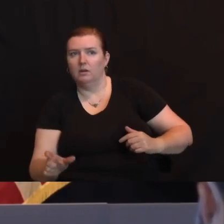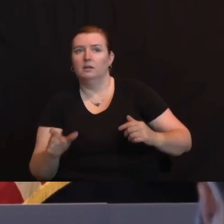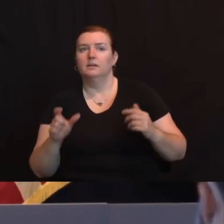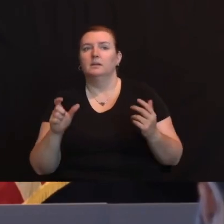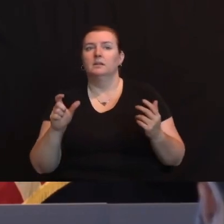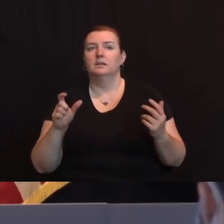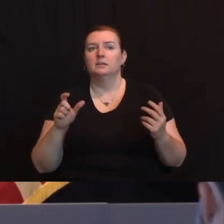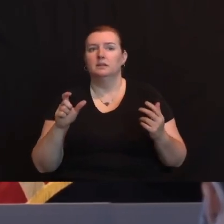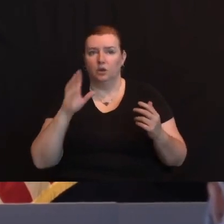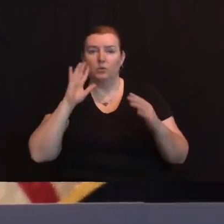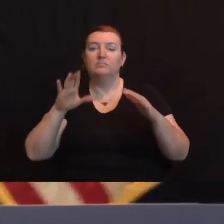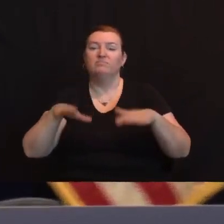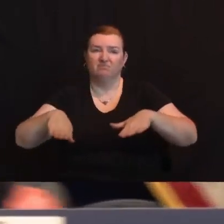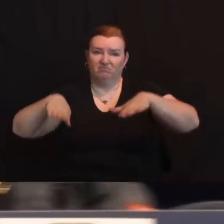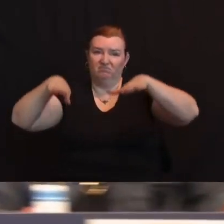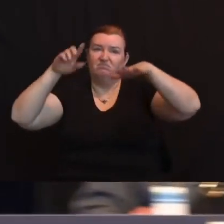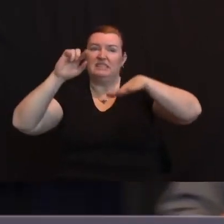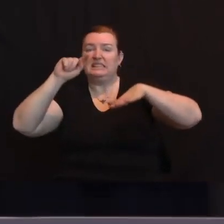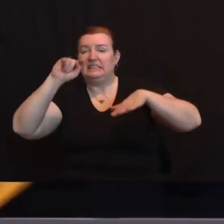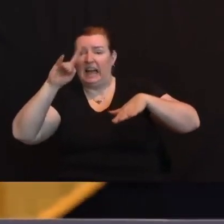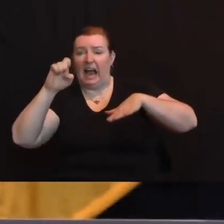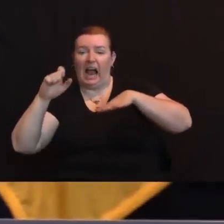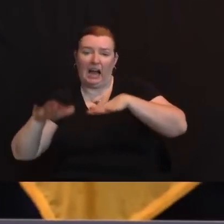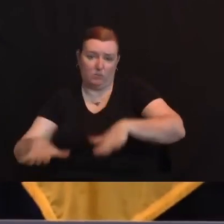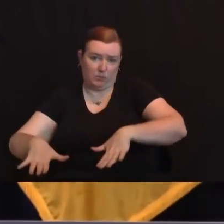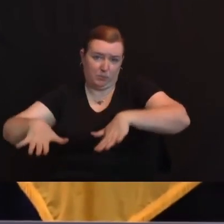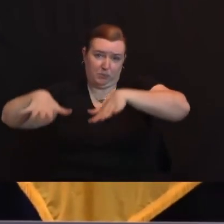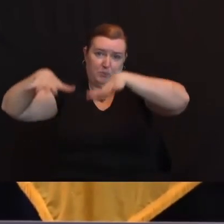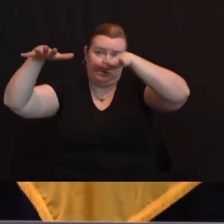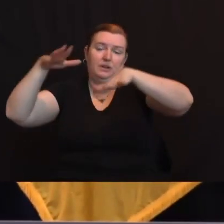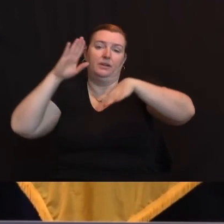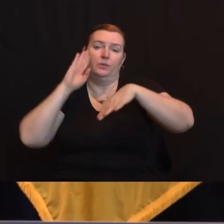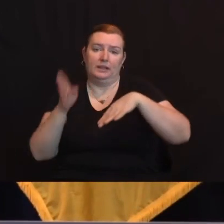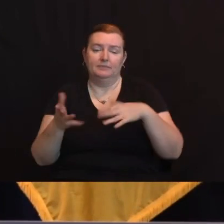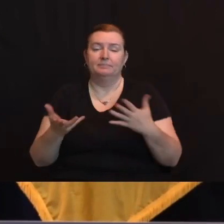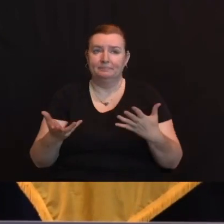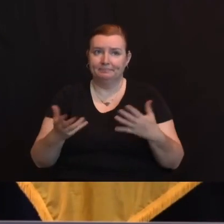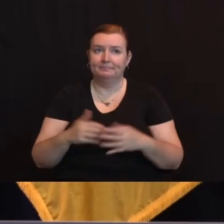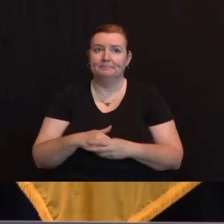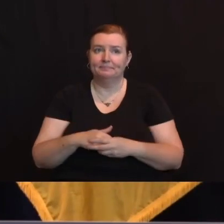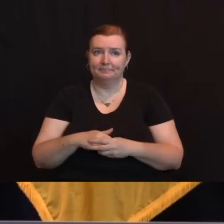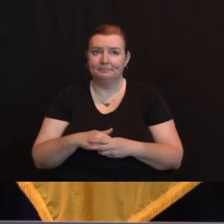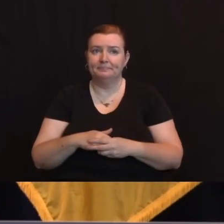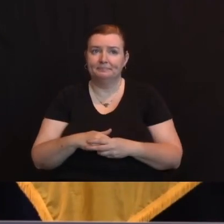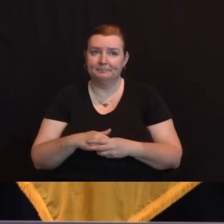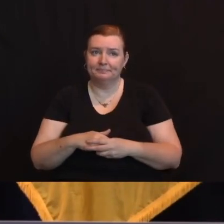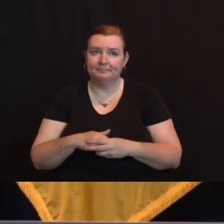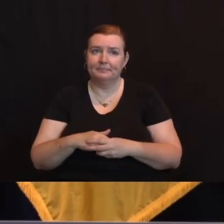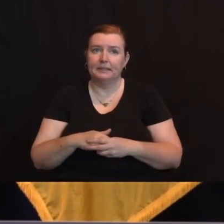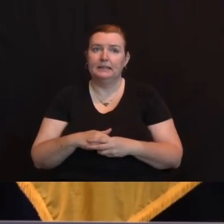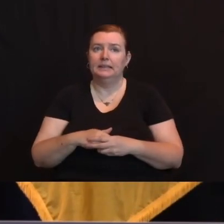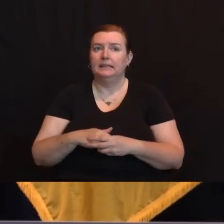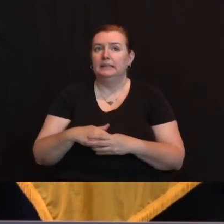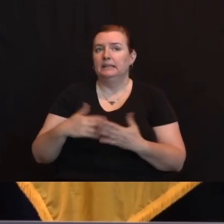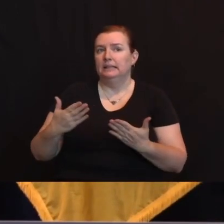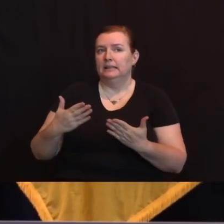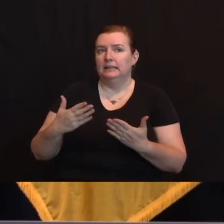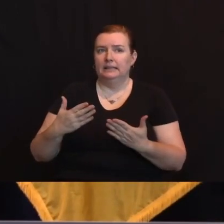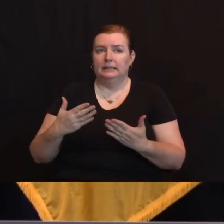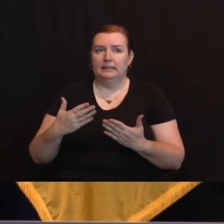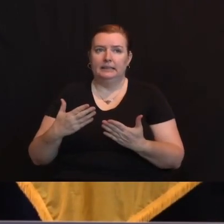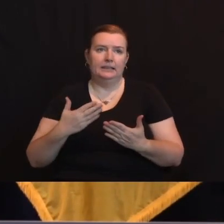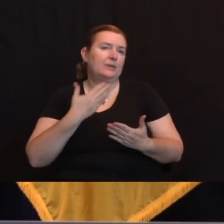flooding as well. I thought I was going to get more credit from you, Pat, on pronouncing Ias properly than I got. I am aware